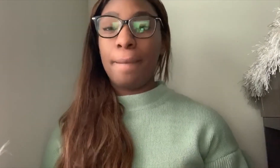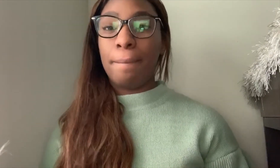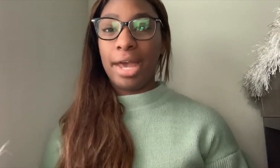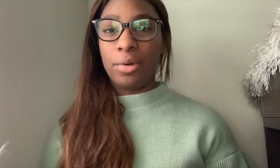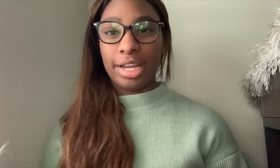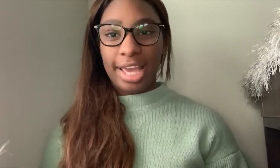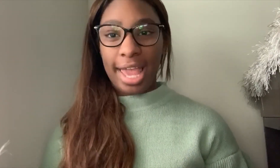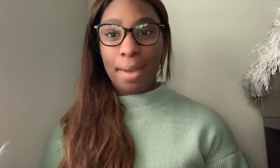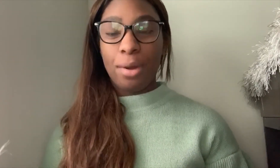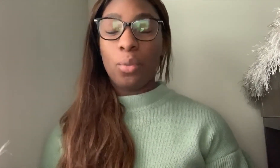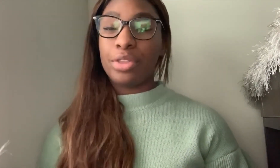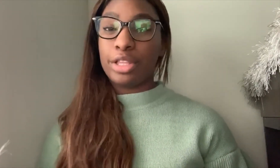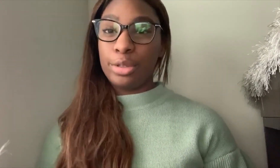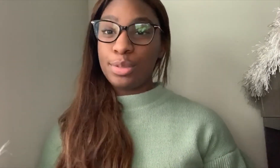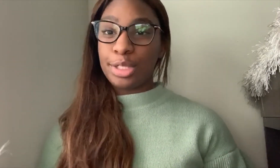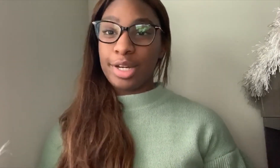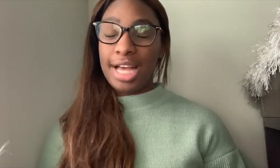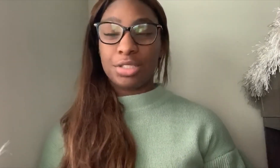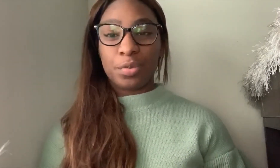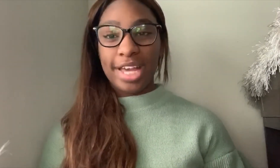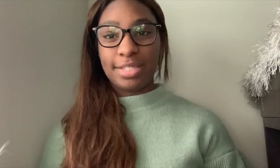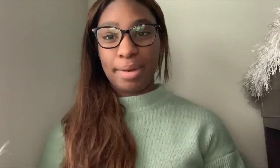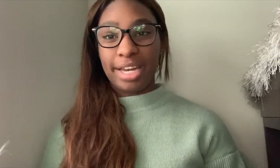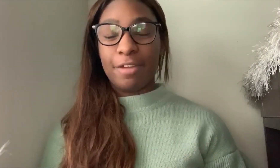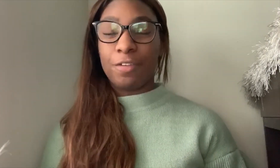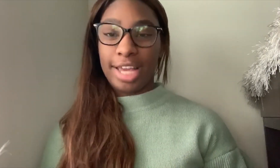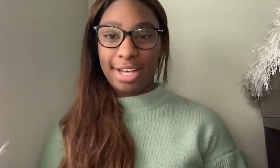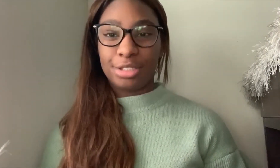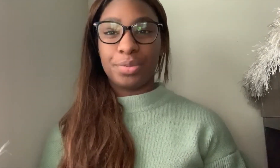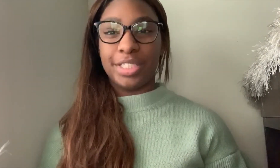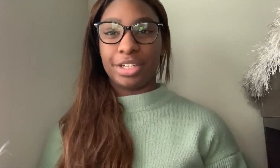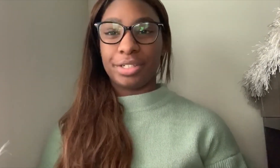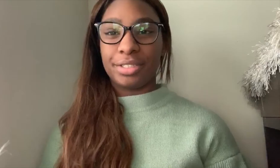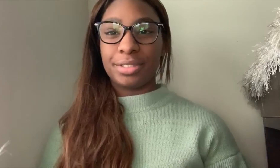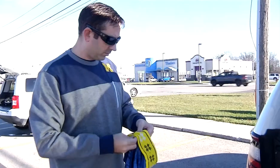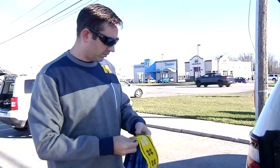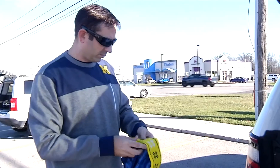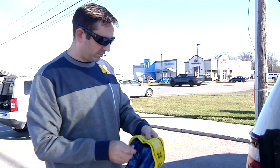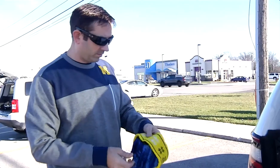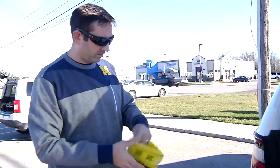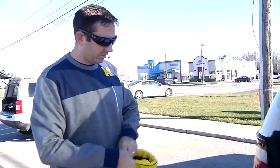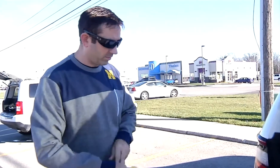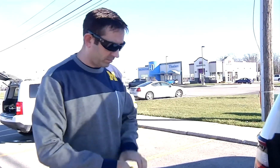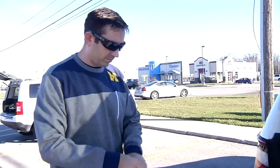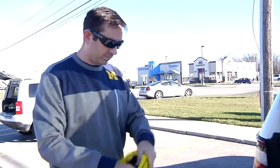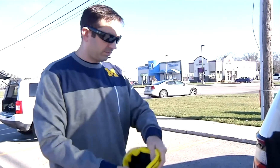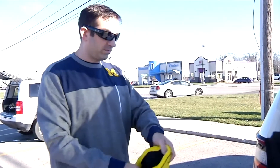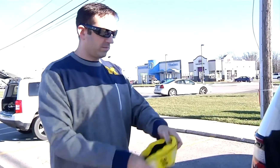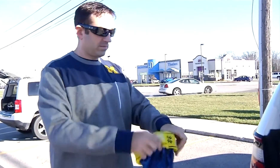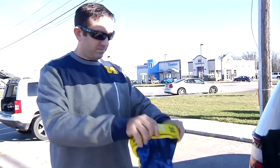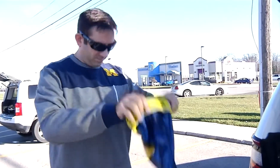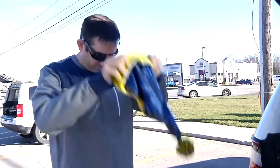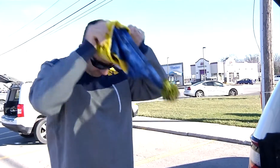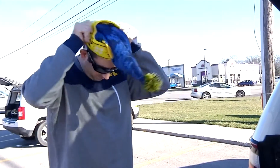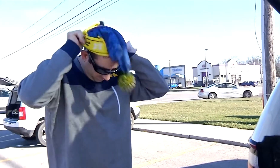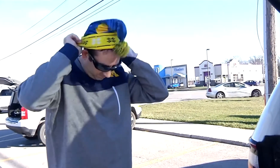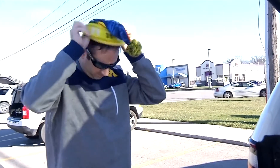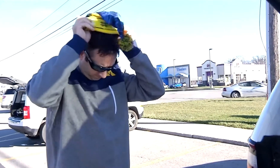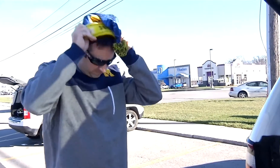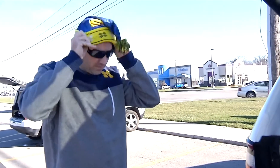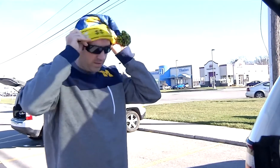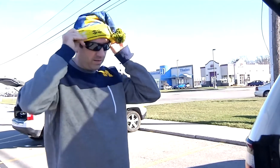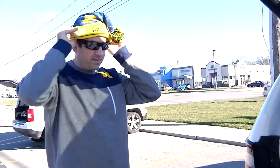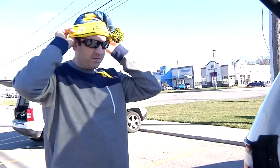fans bet on a game where the loser has to raise money for cancer research. U of M fan Bill Cook